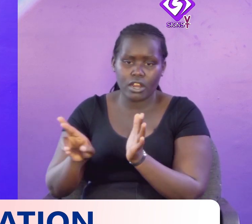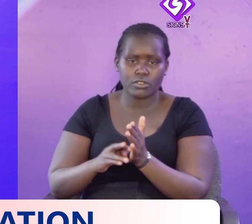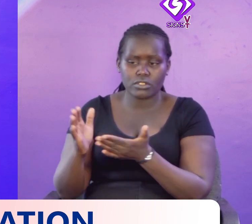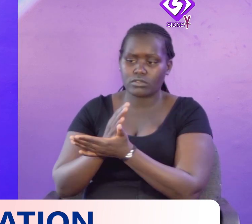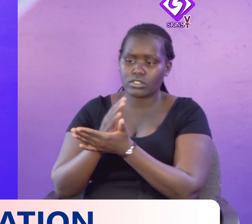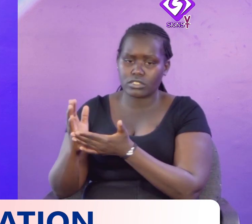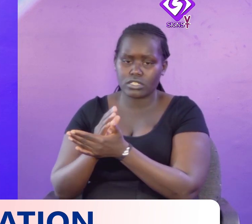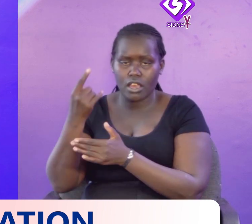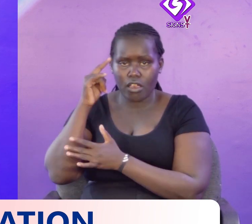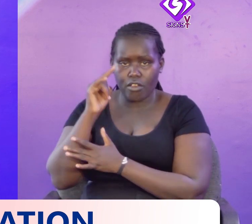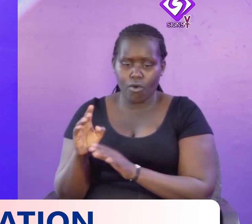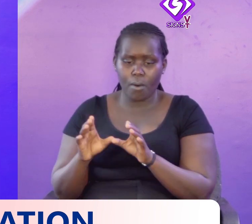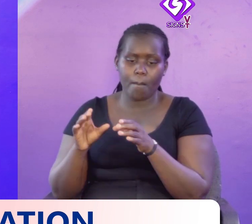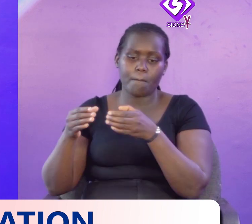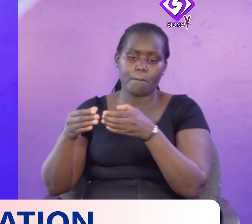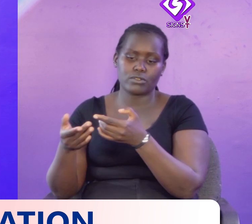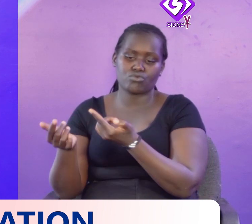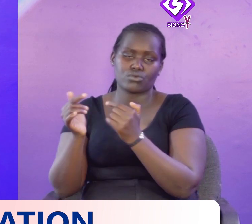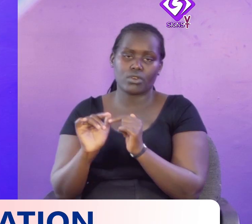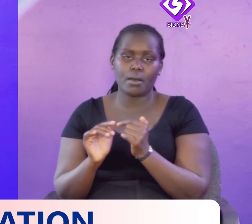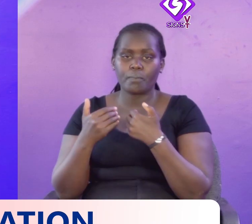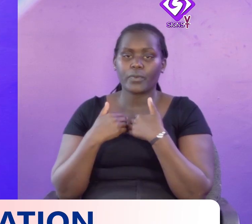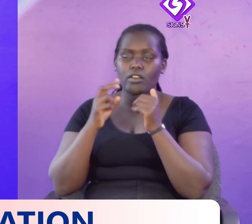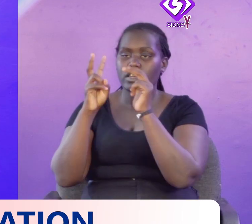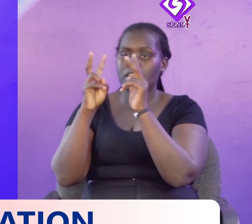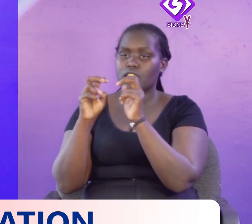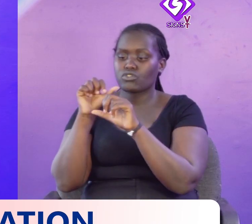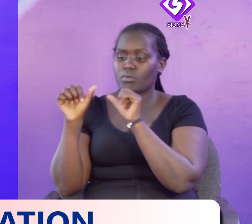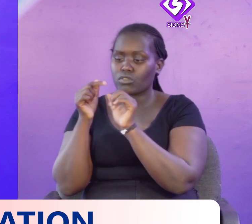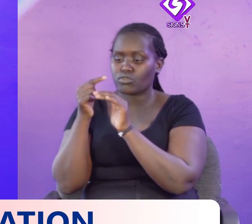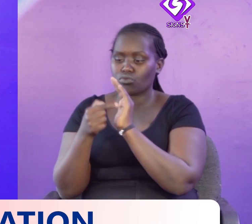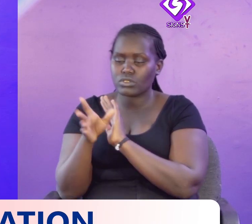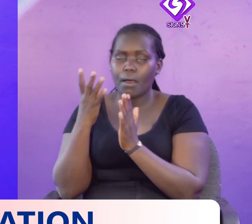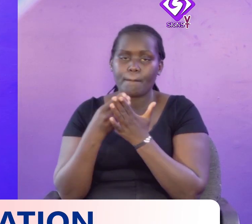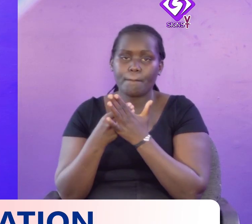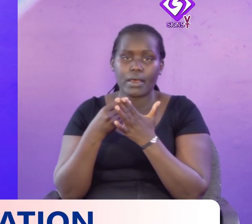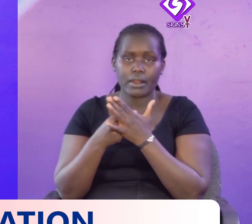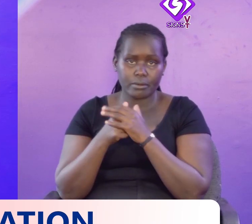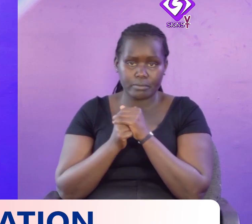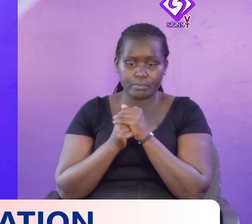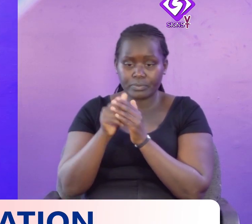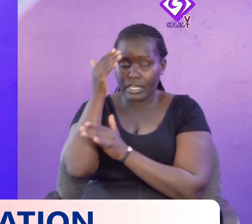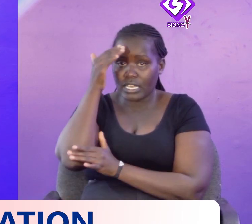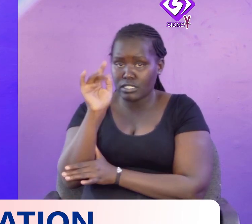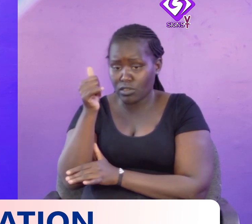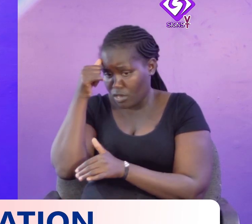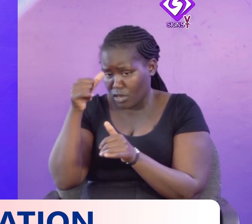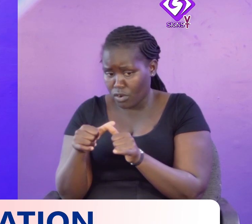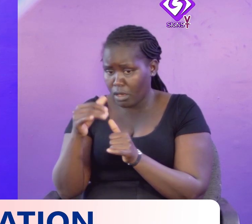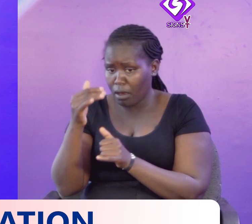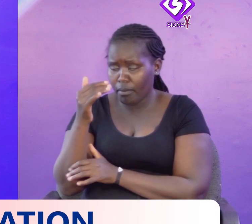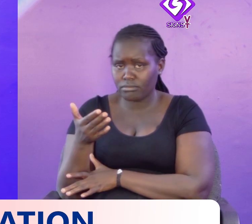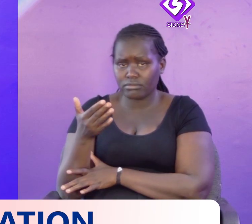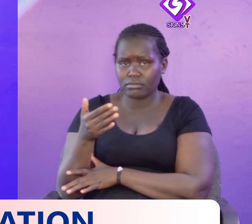for multi-parties to come in. There was the issue of money at play. I don't know, you remember